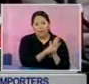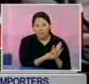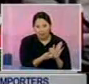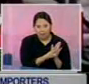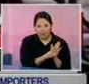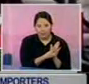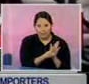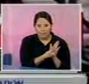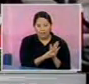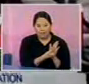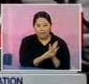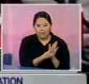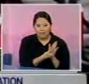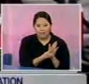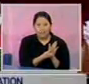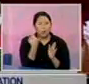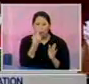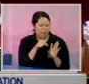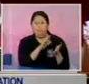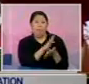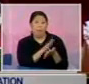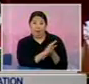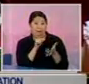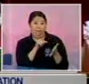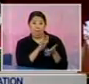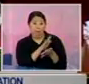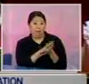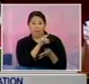It is nothing but a piece of paper.